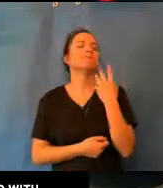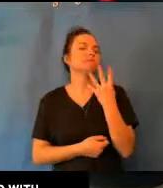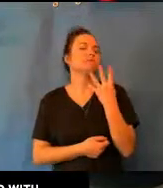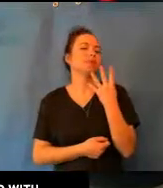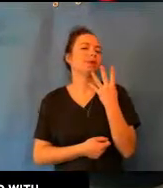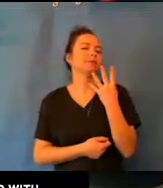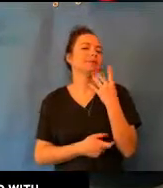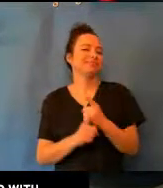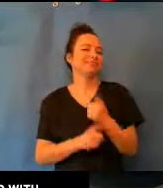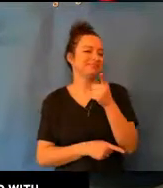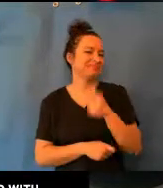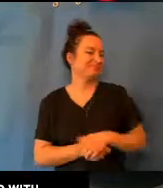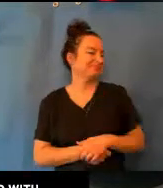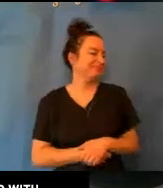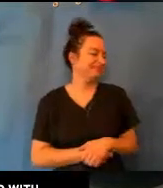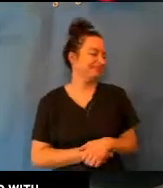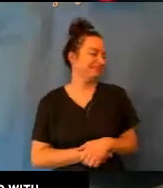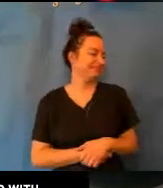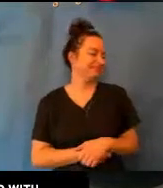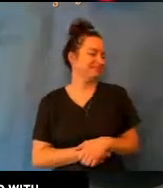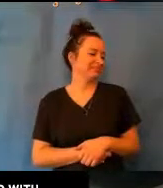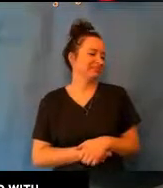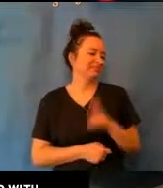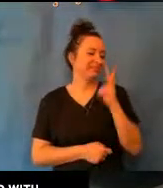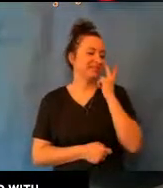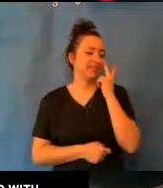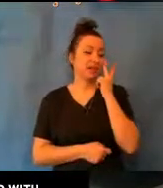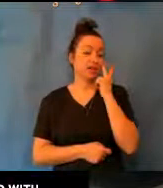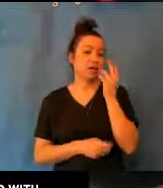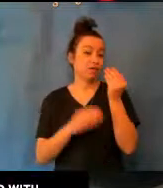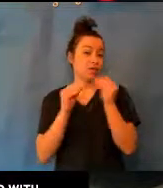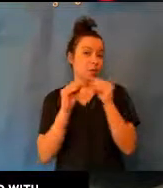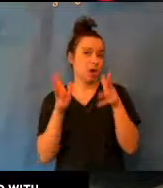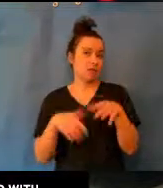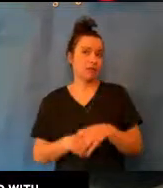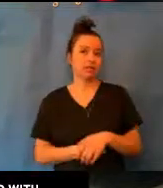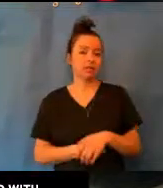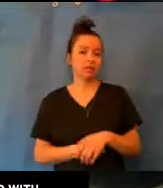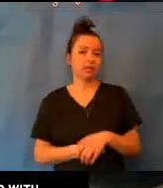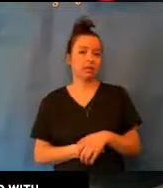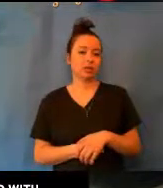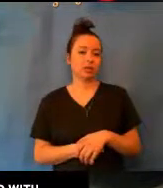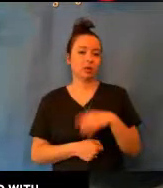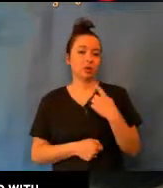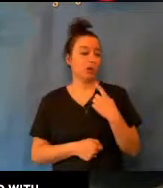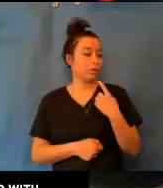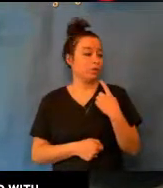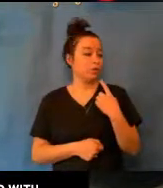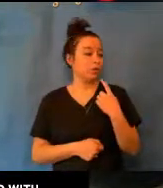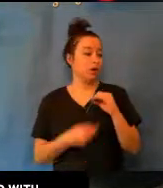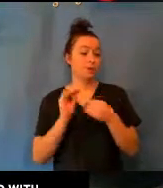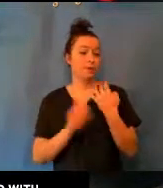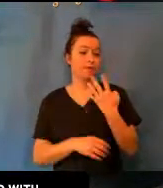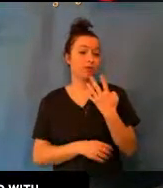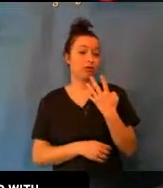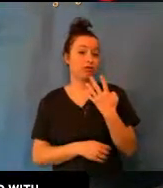4. Good. All right, just a couple more on this page. All right, number